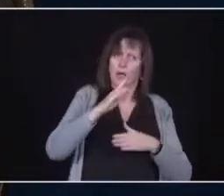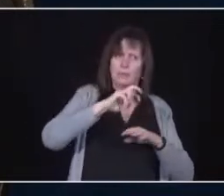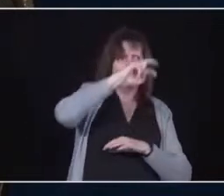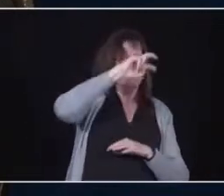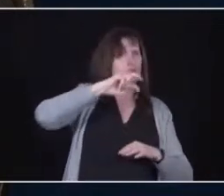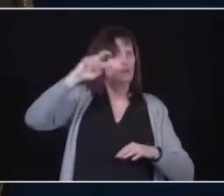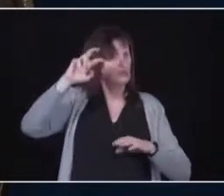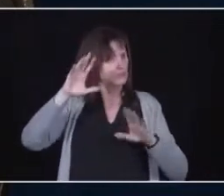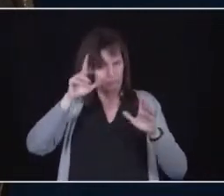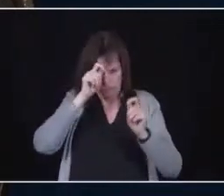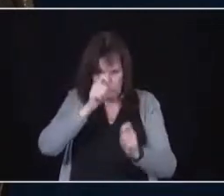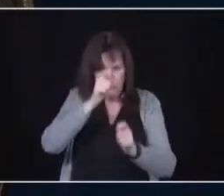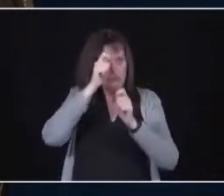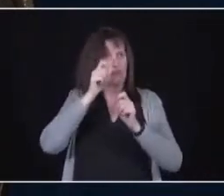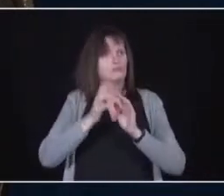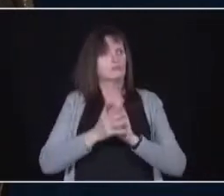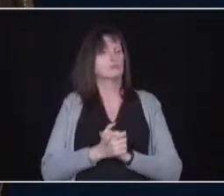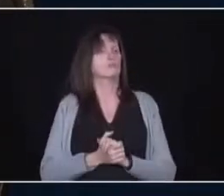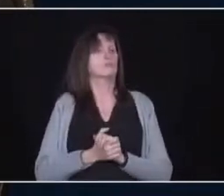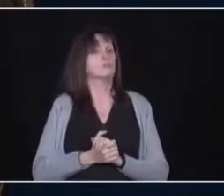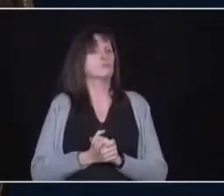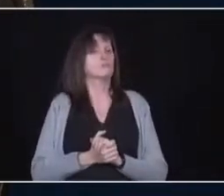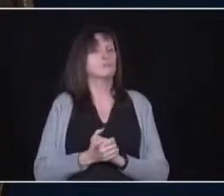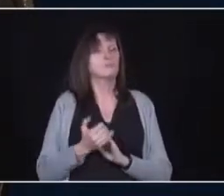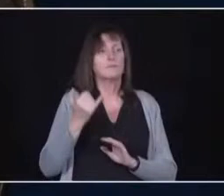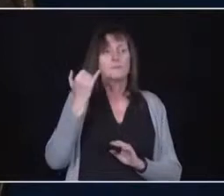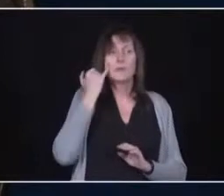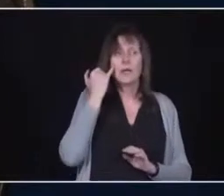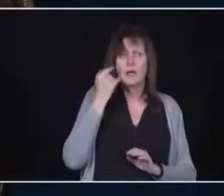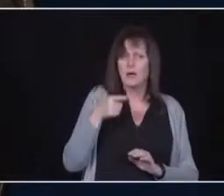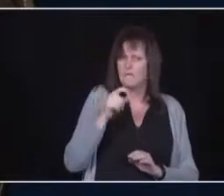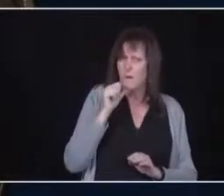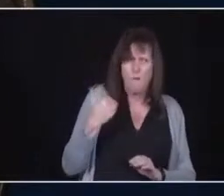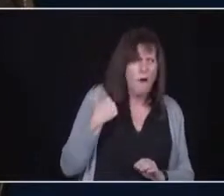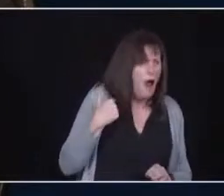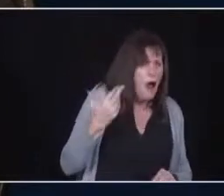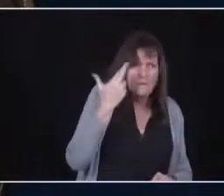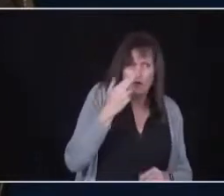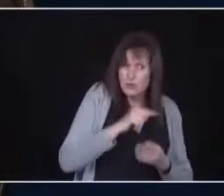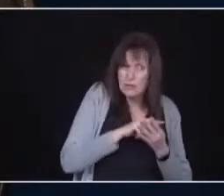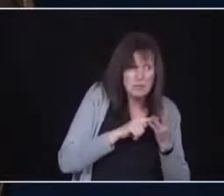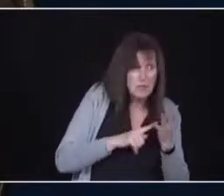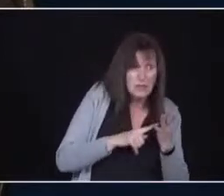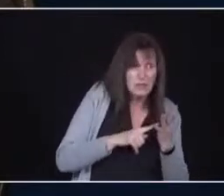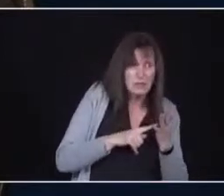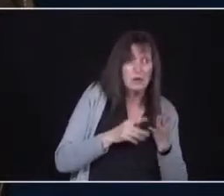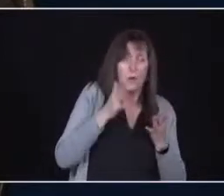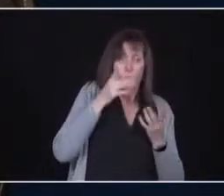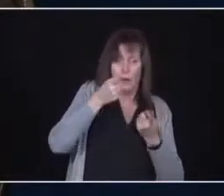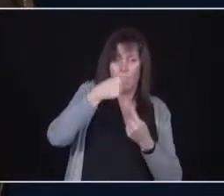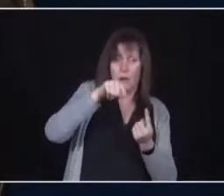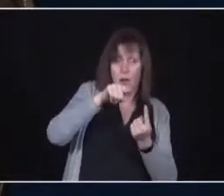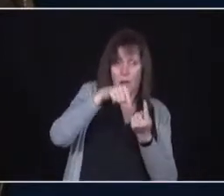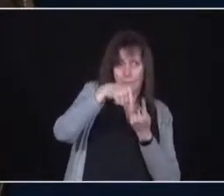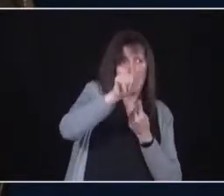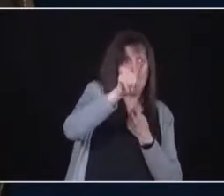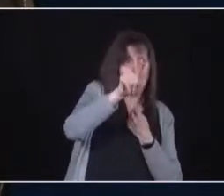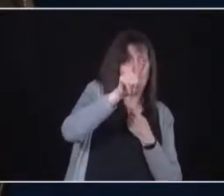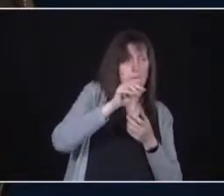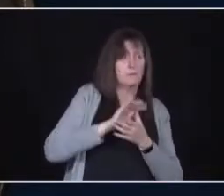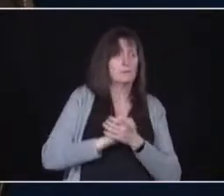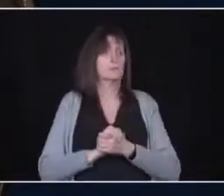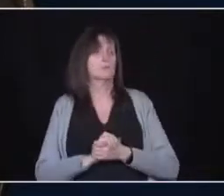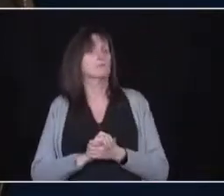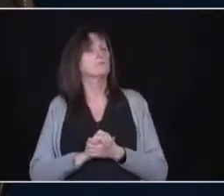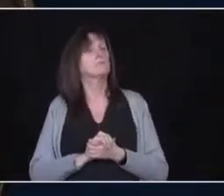reason to enter Ontario, they will be turned back. These are tough but necessary measures to help us overcome